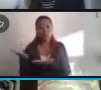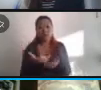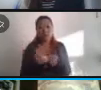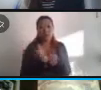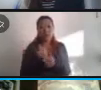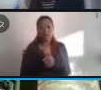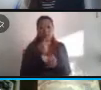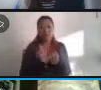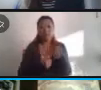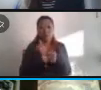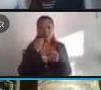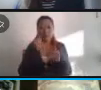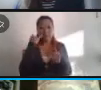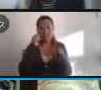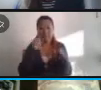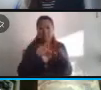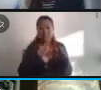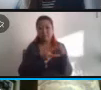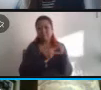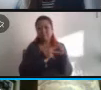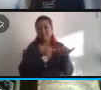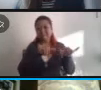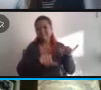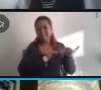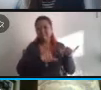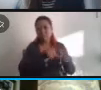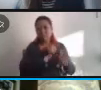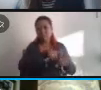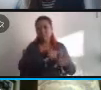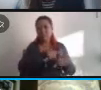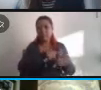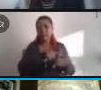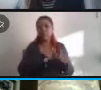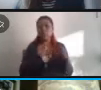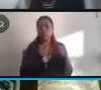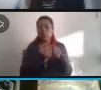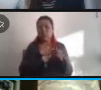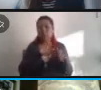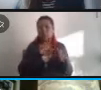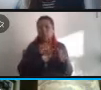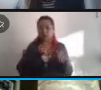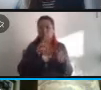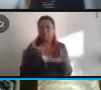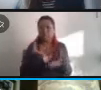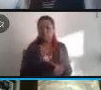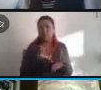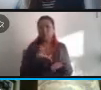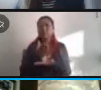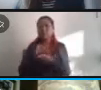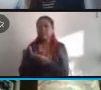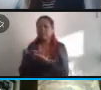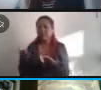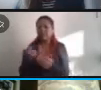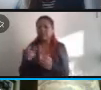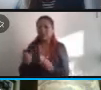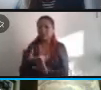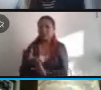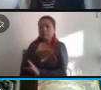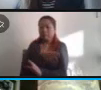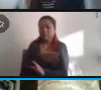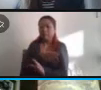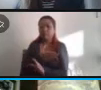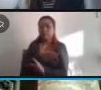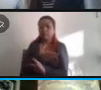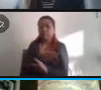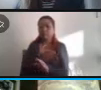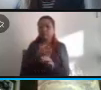life. It'll be nice to know that those are with the crew. There are also opportunities to pre-position supplies. Again, those things that have a